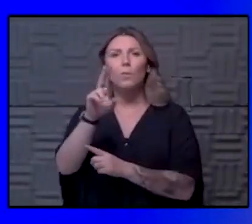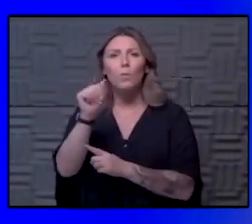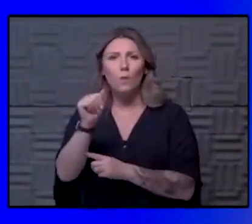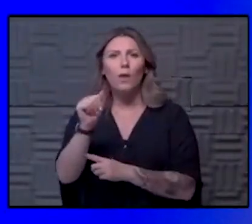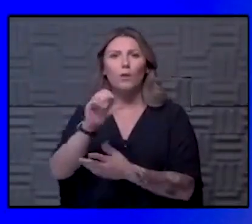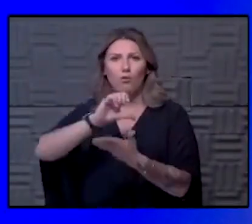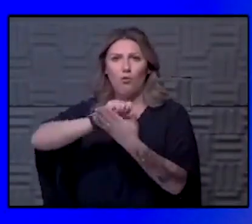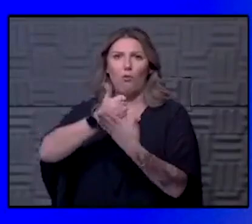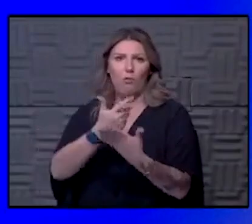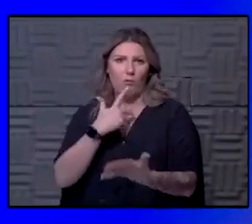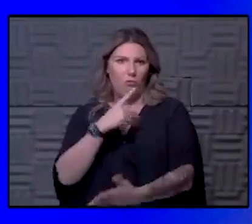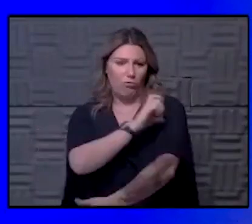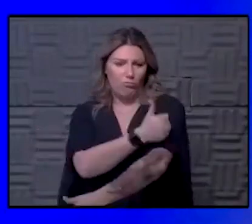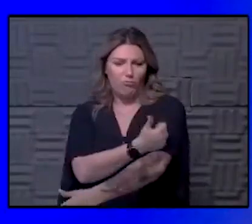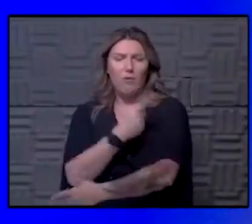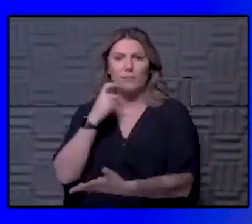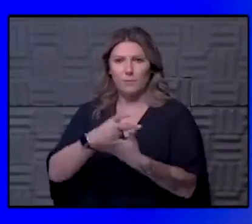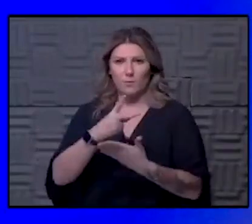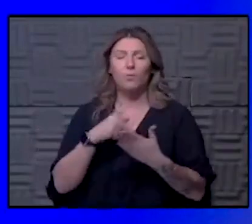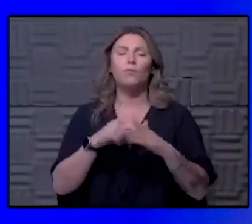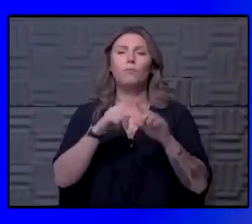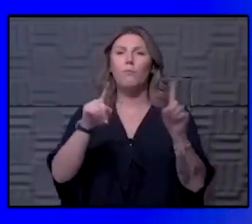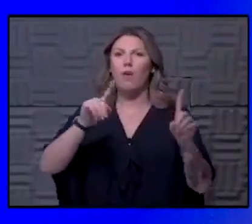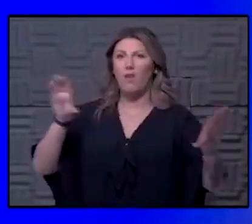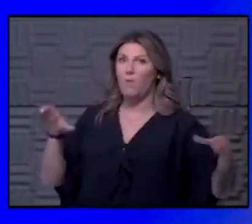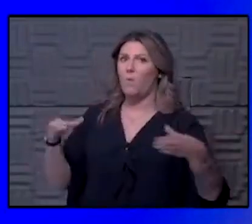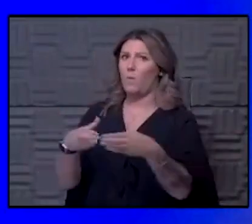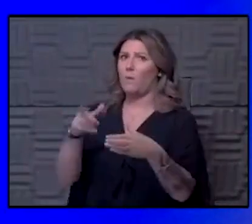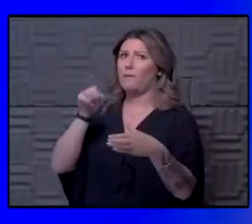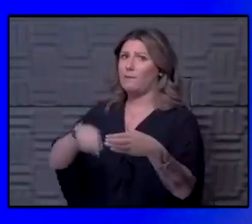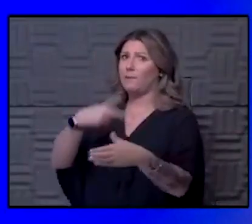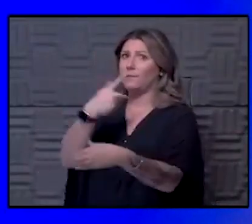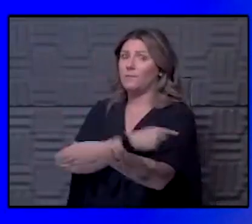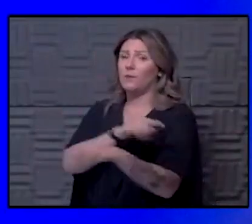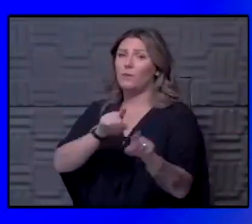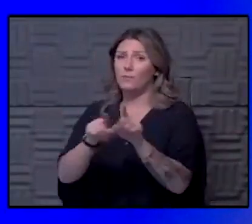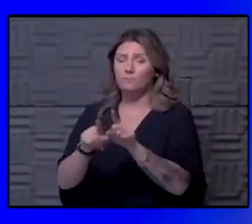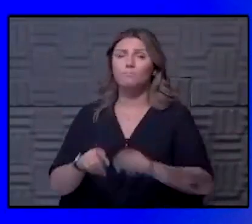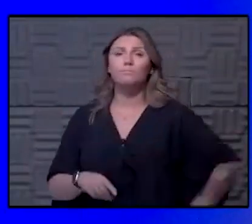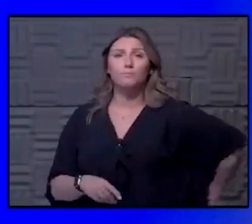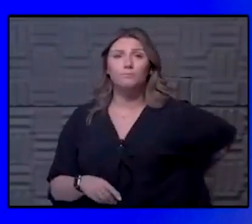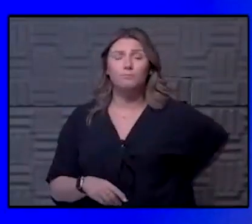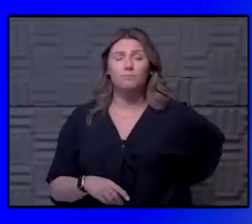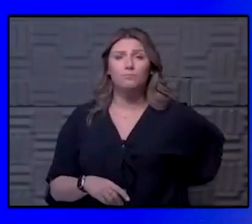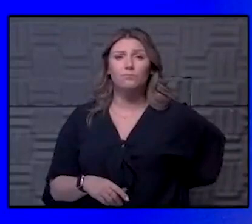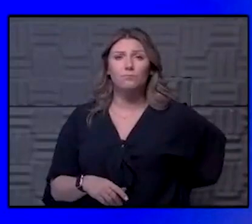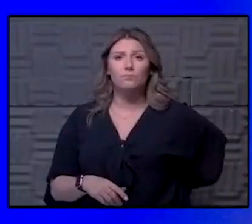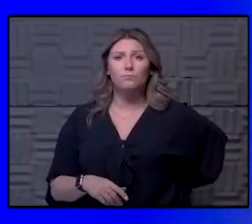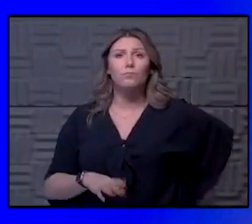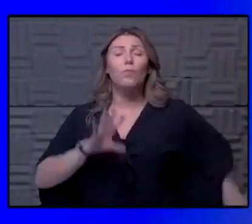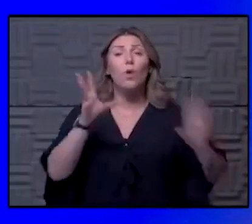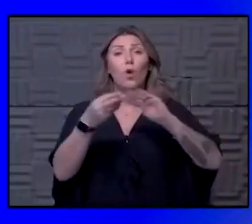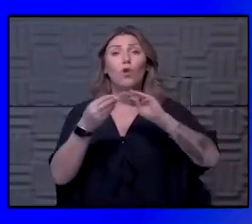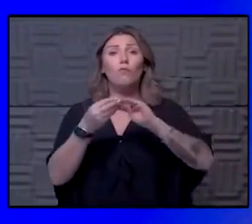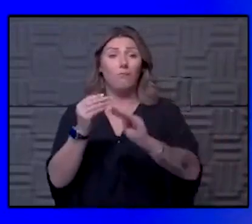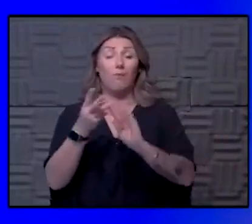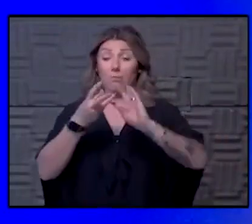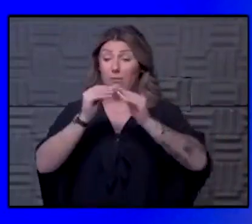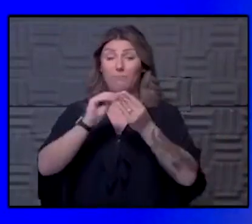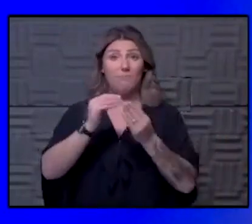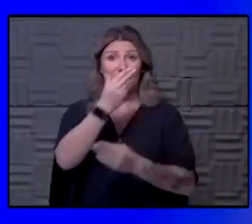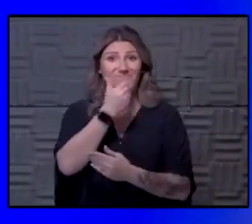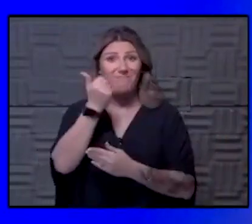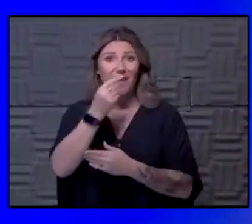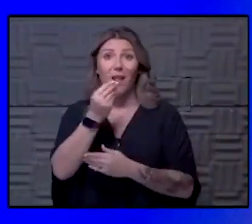the vaccines, but that is another whole group that needs to be vaccinated as well. Overall, I think the numbers are a lot better, and we have been